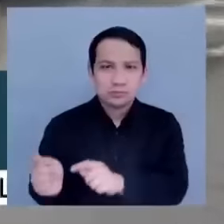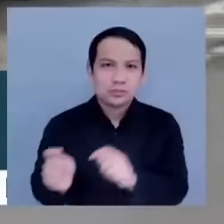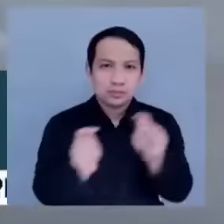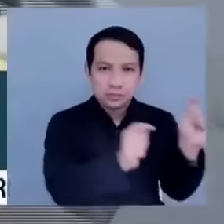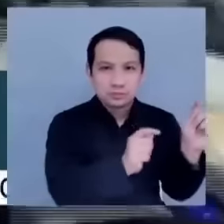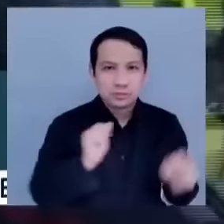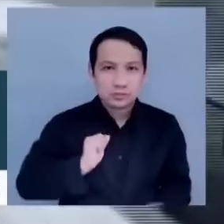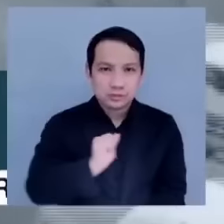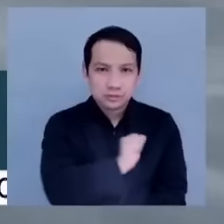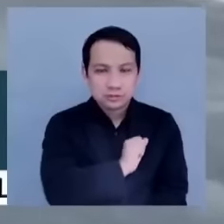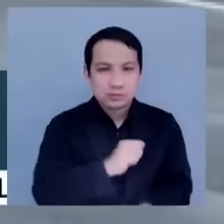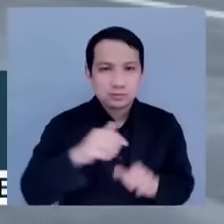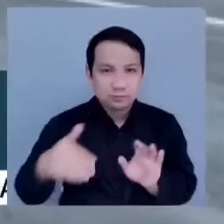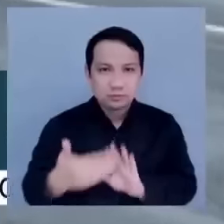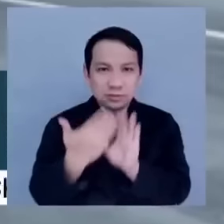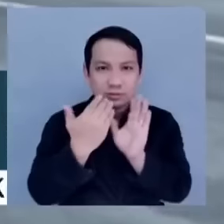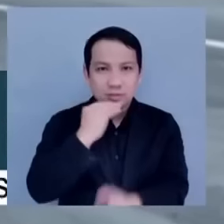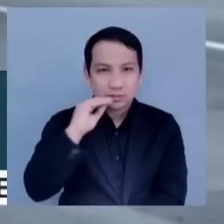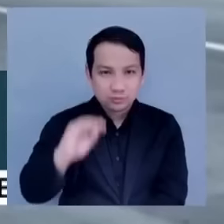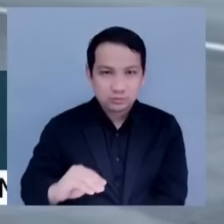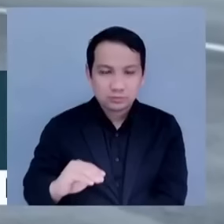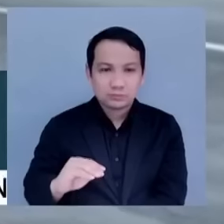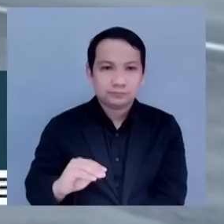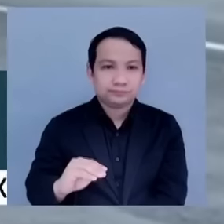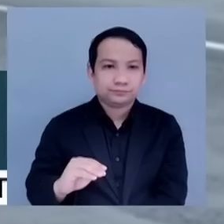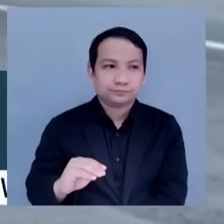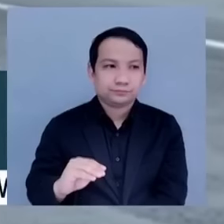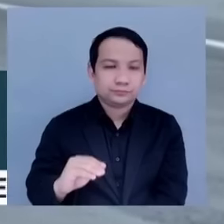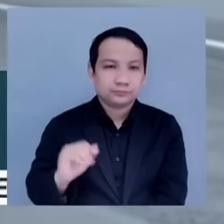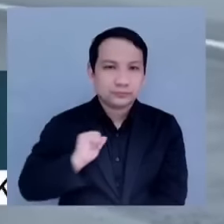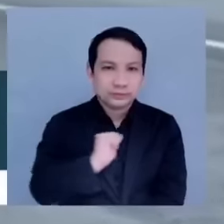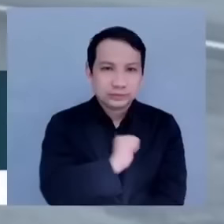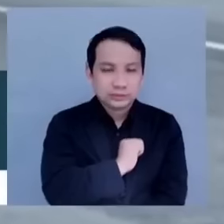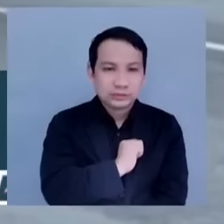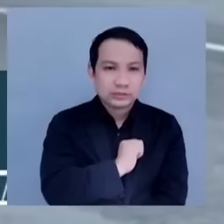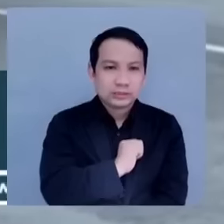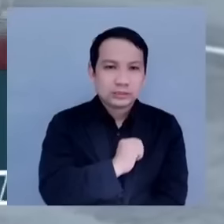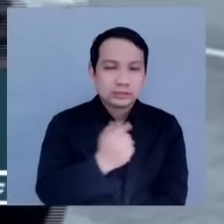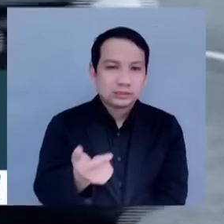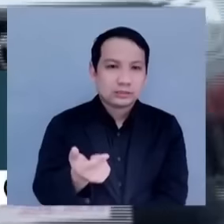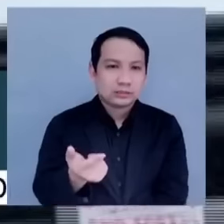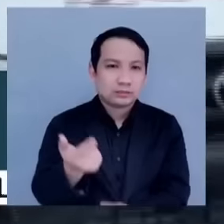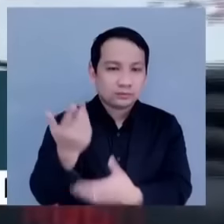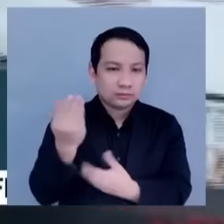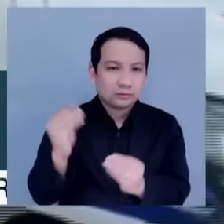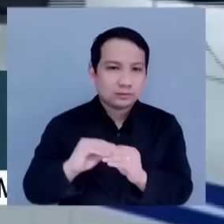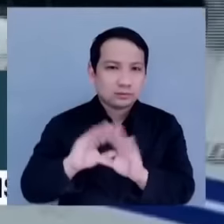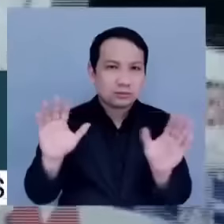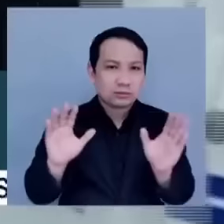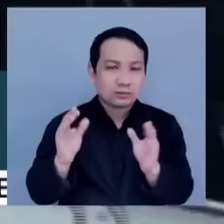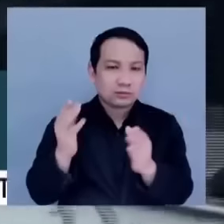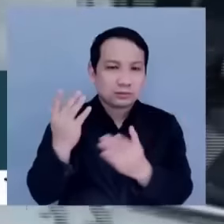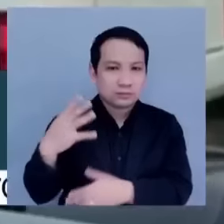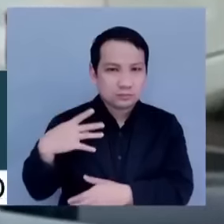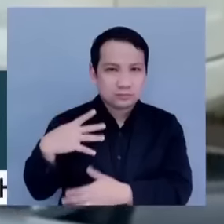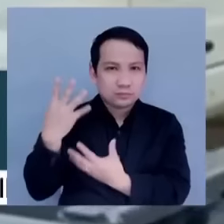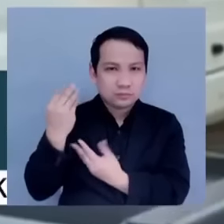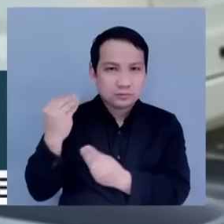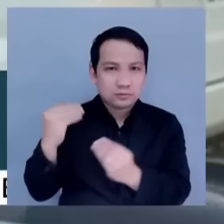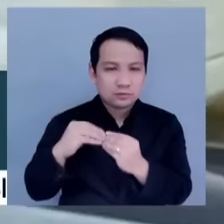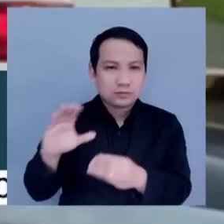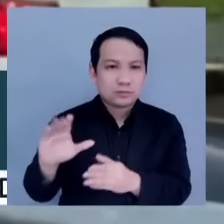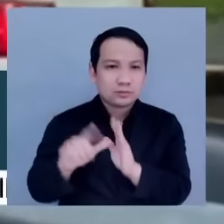facing another warrant of arrest. From the Senate of the Philippines. Okay, all right. We're going to have to leave it at that. We're going to wait for more updates from your very